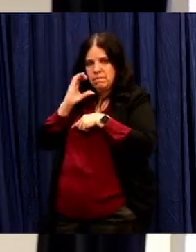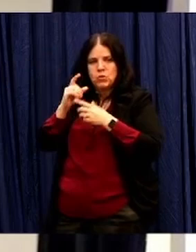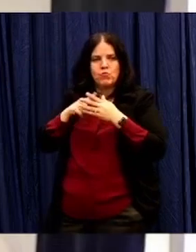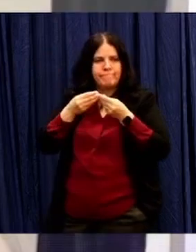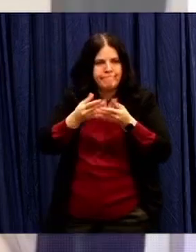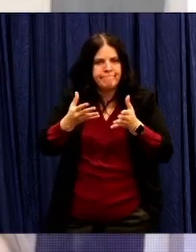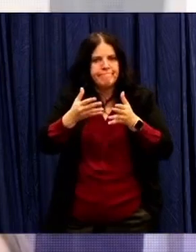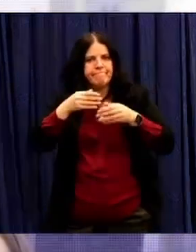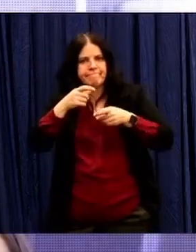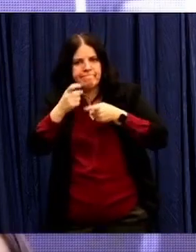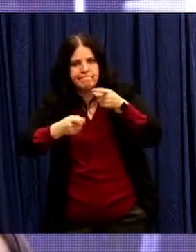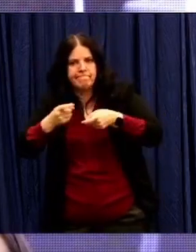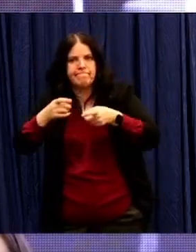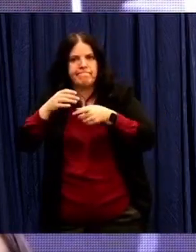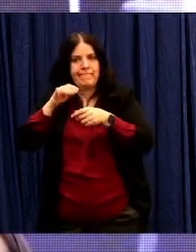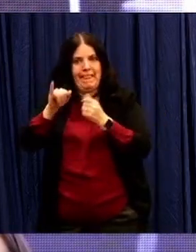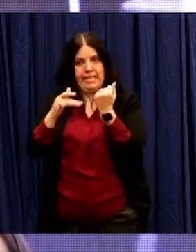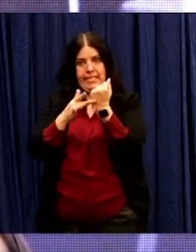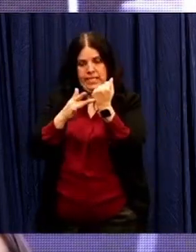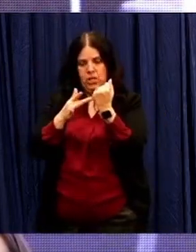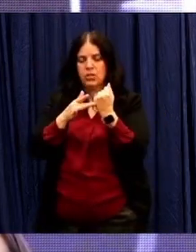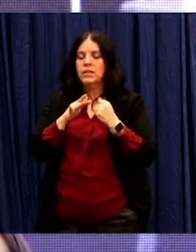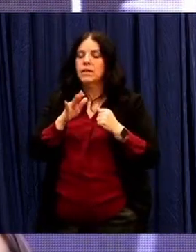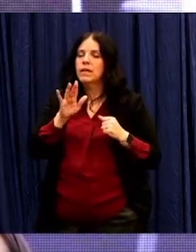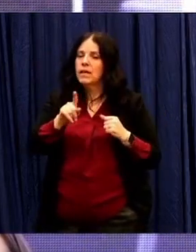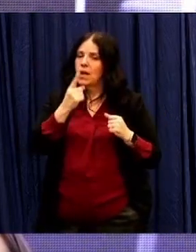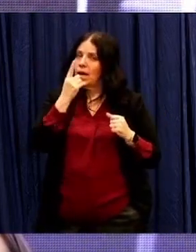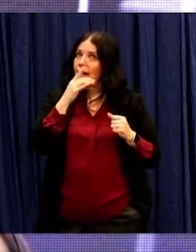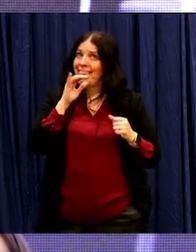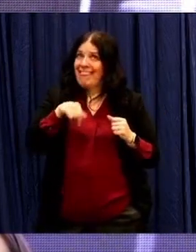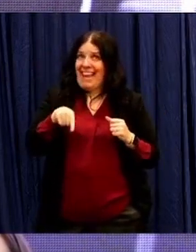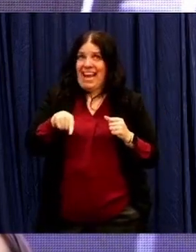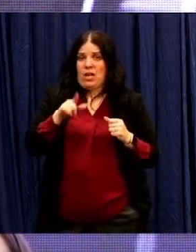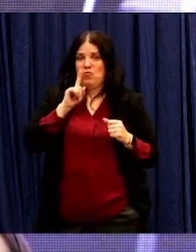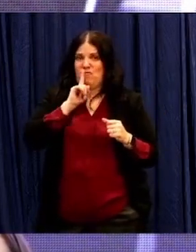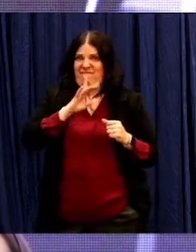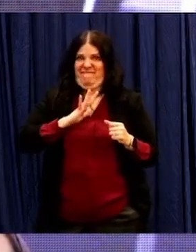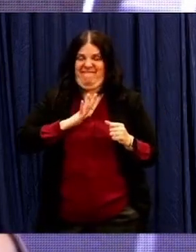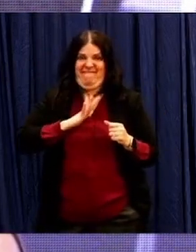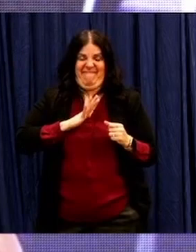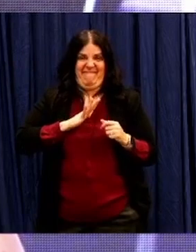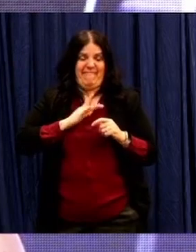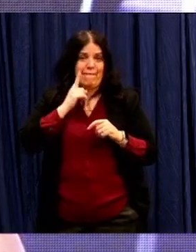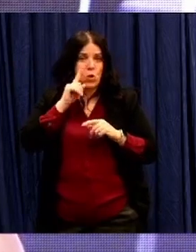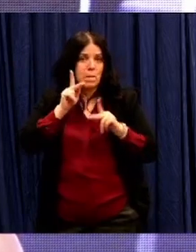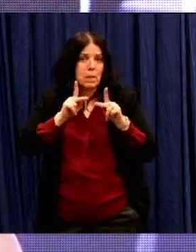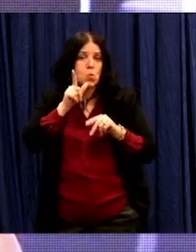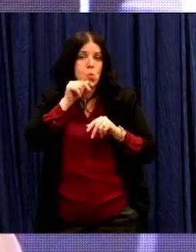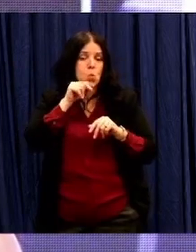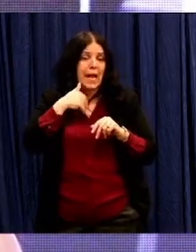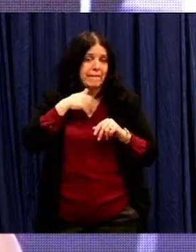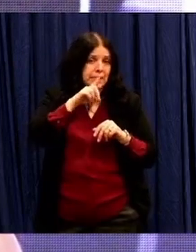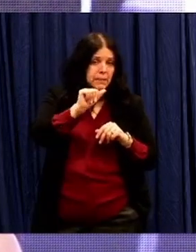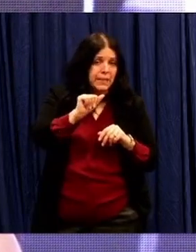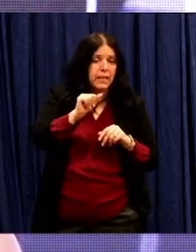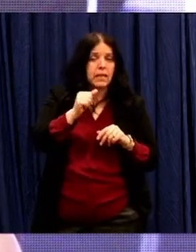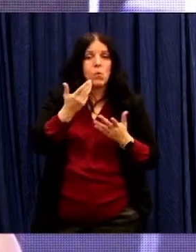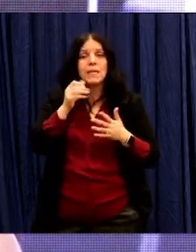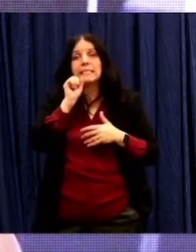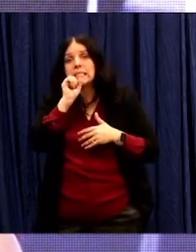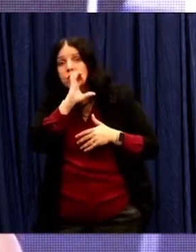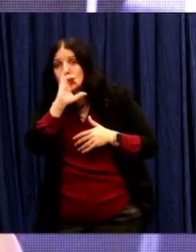it's a really cool way for individuals with disabilities and older adults to get